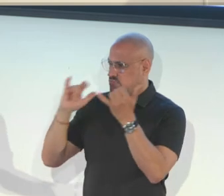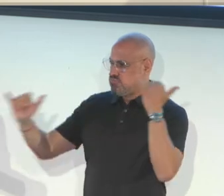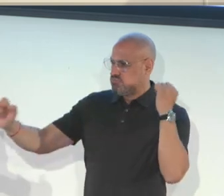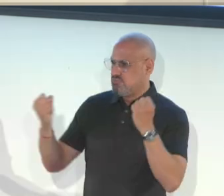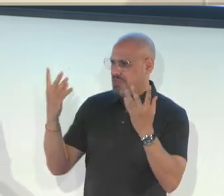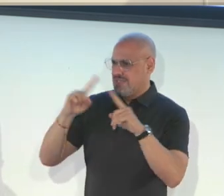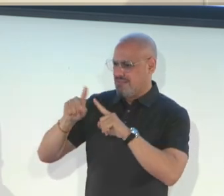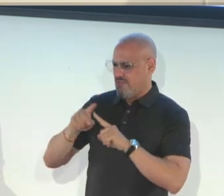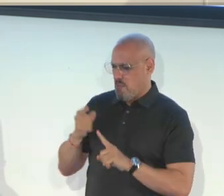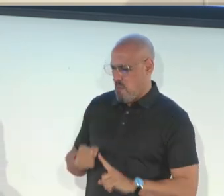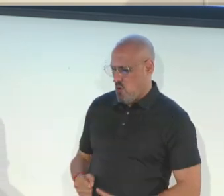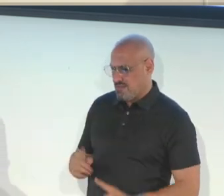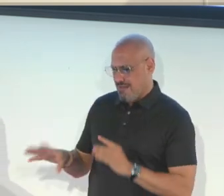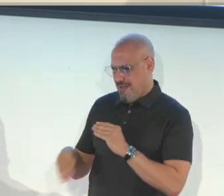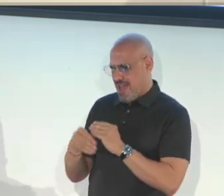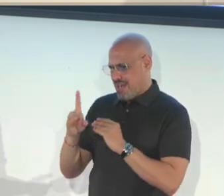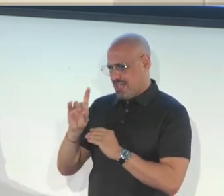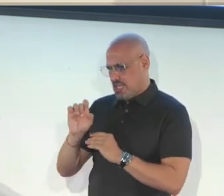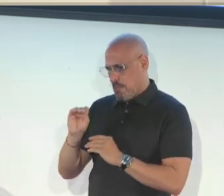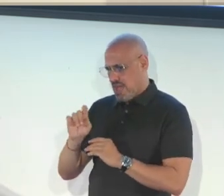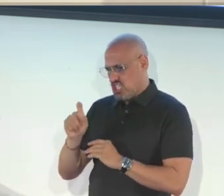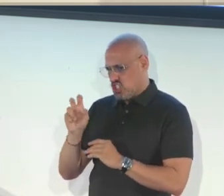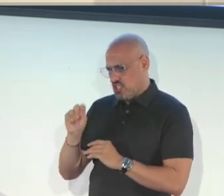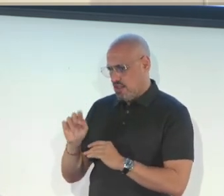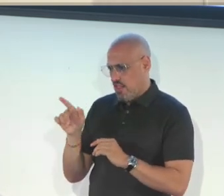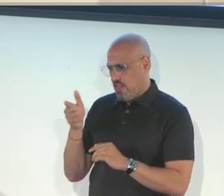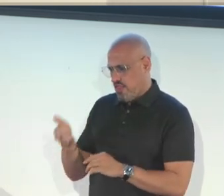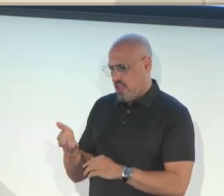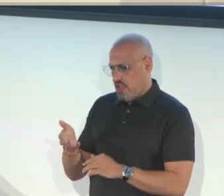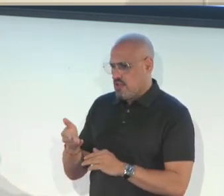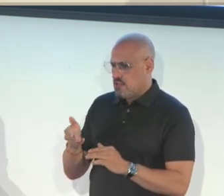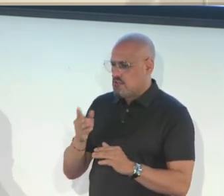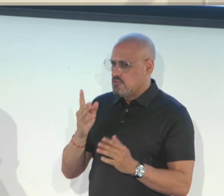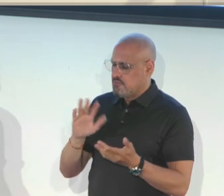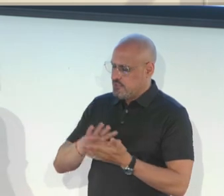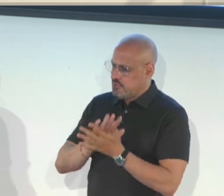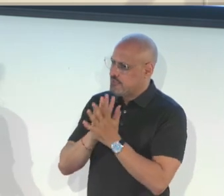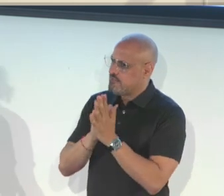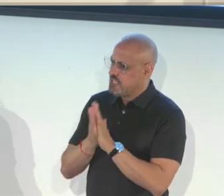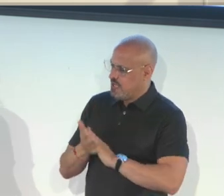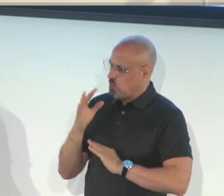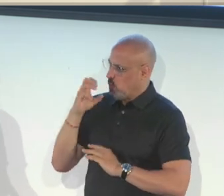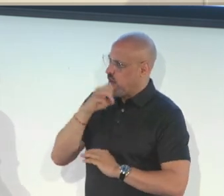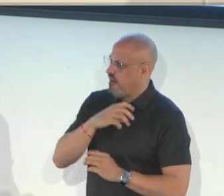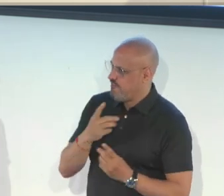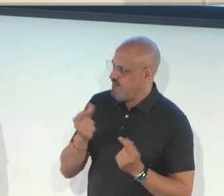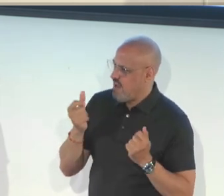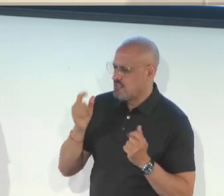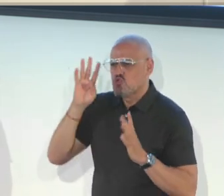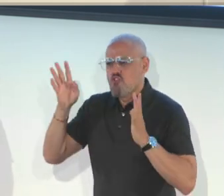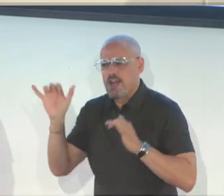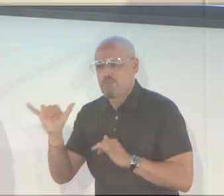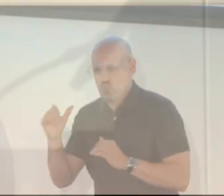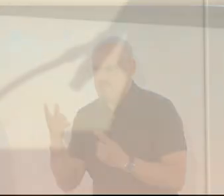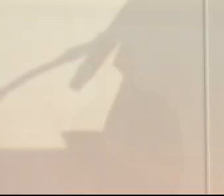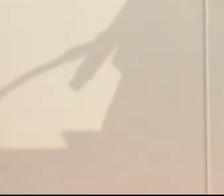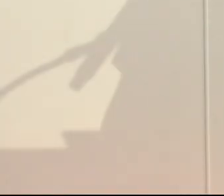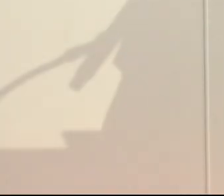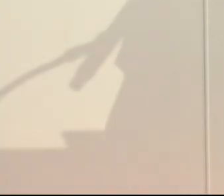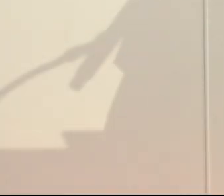points. If I'm adding a dimension there, math starts to get weird really fast and creative really fast.